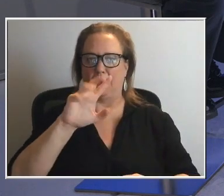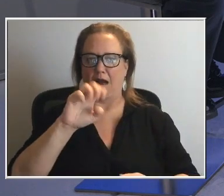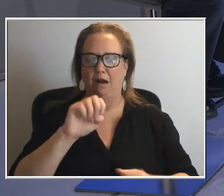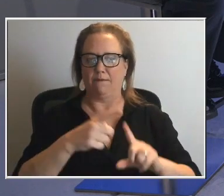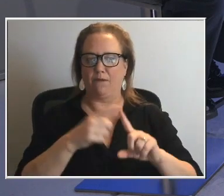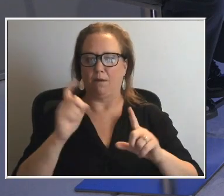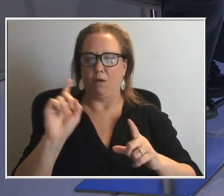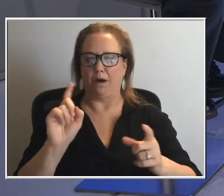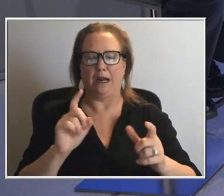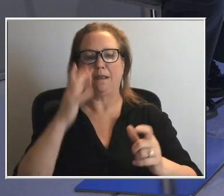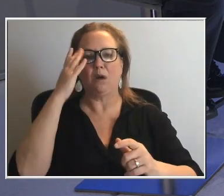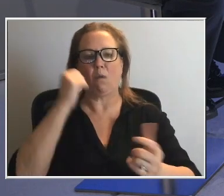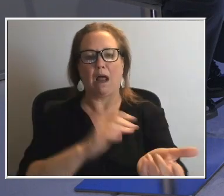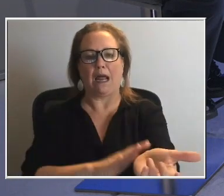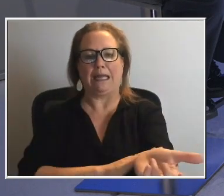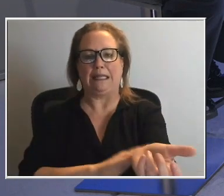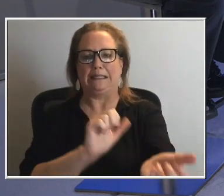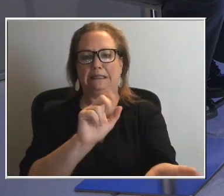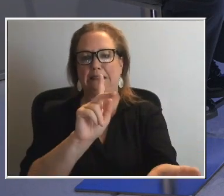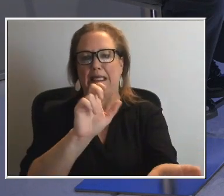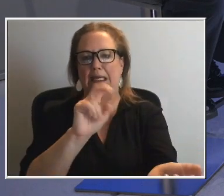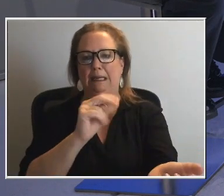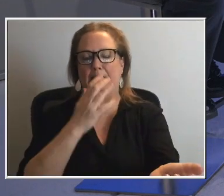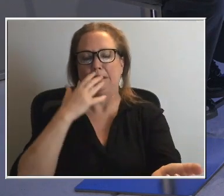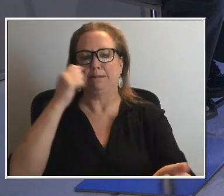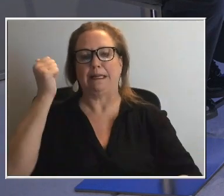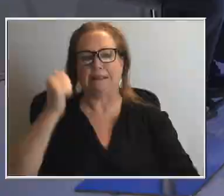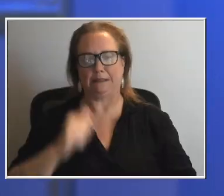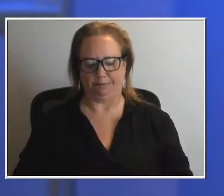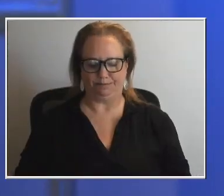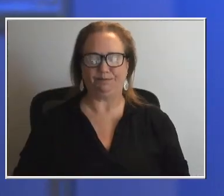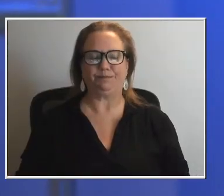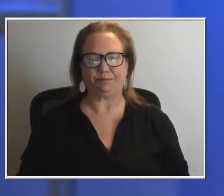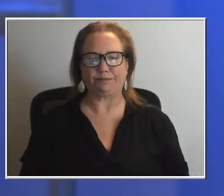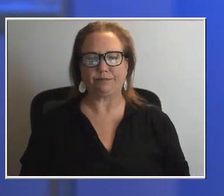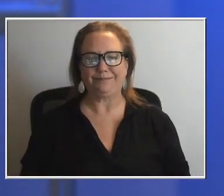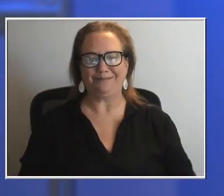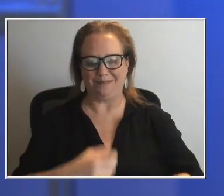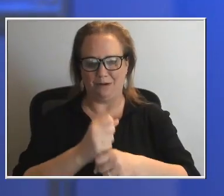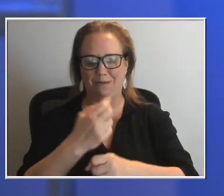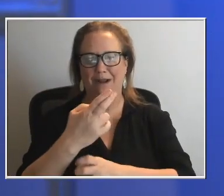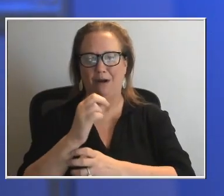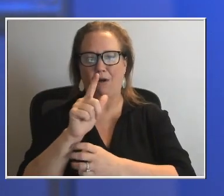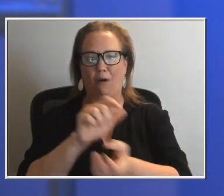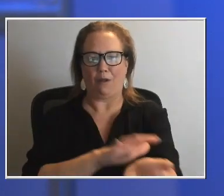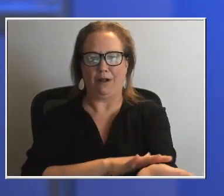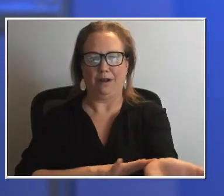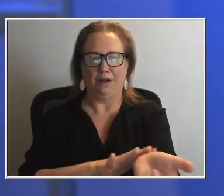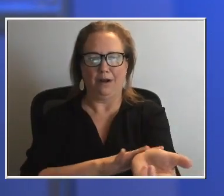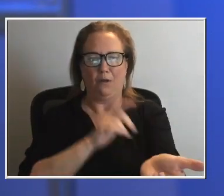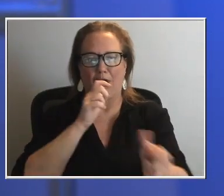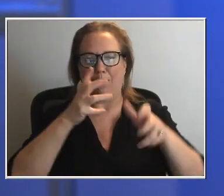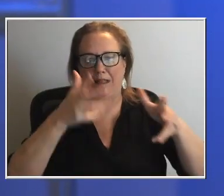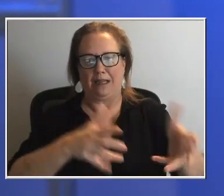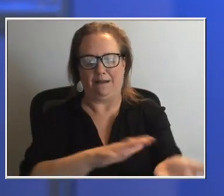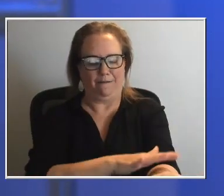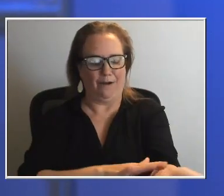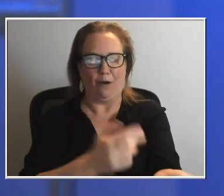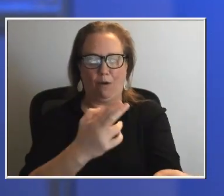tell us why this skin right here is best for the tongue. Yeah, so we make a hole in the arm too, so we don't want to leave someone with the hole there. We take